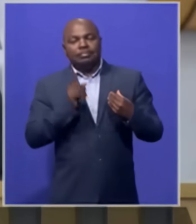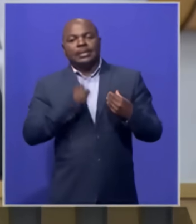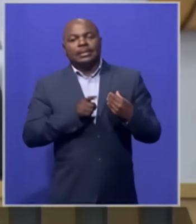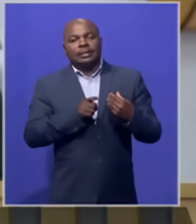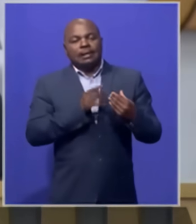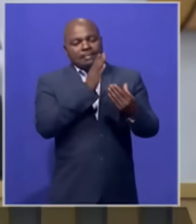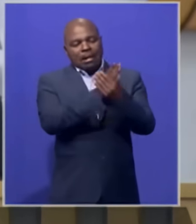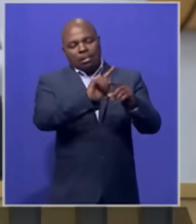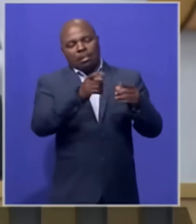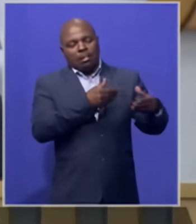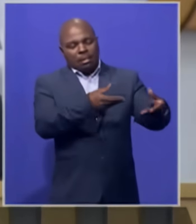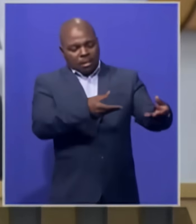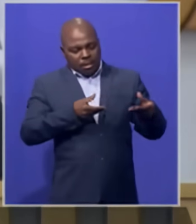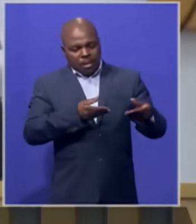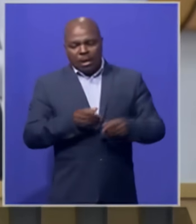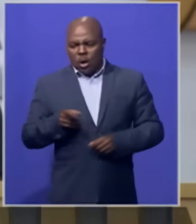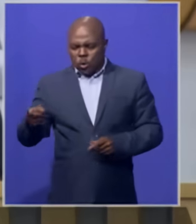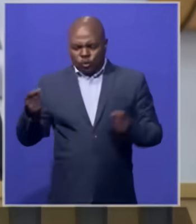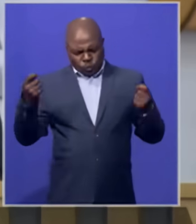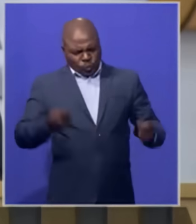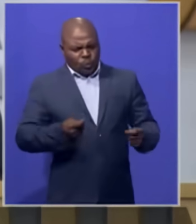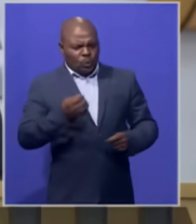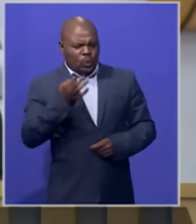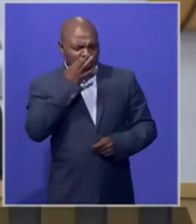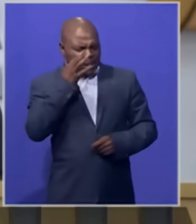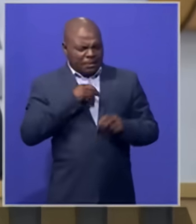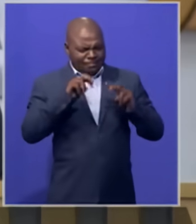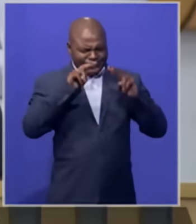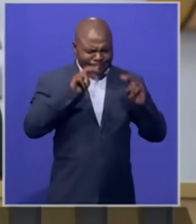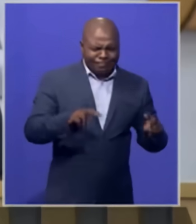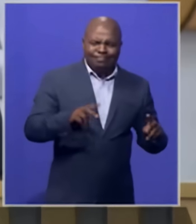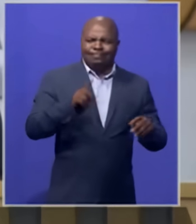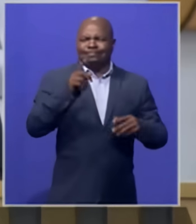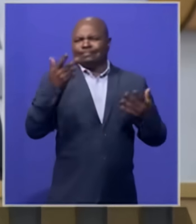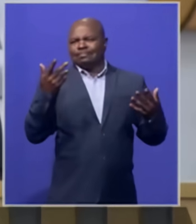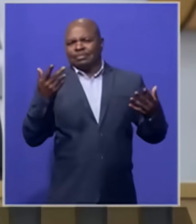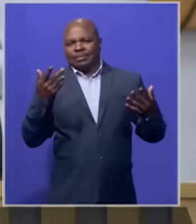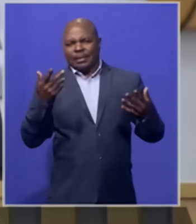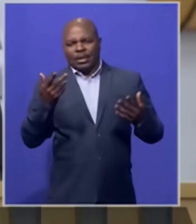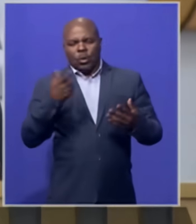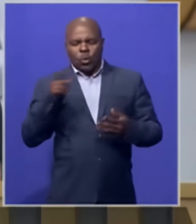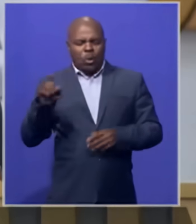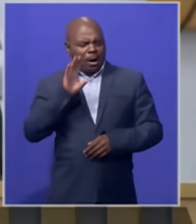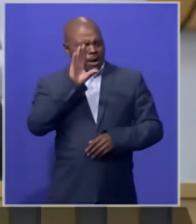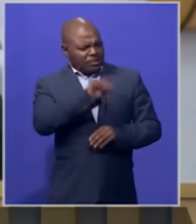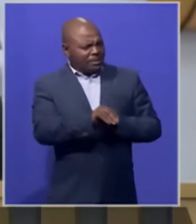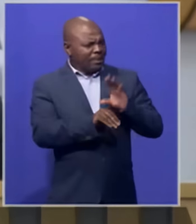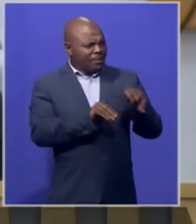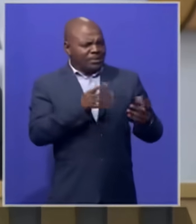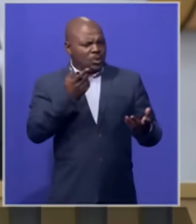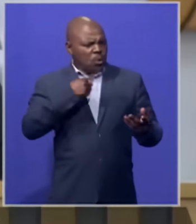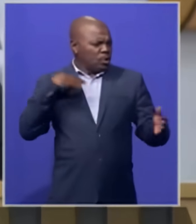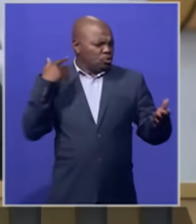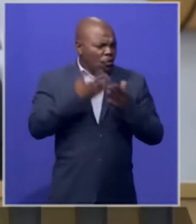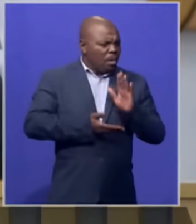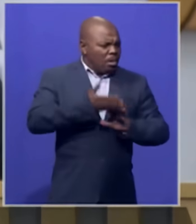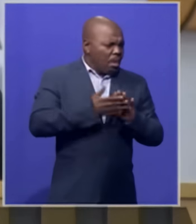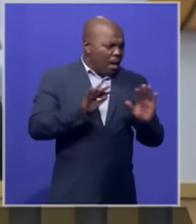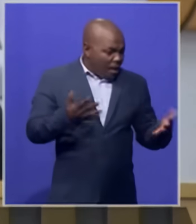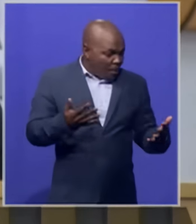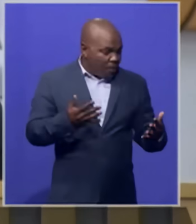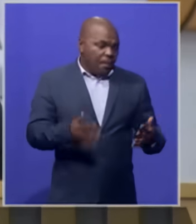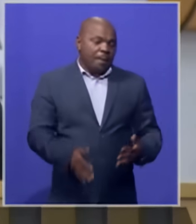He was adamant through inquiries, through like asking to say how far are we, but